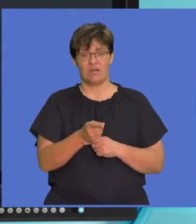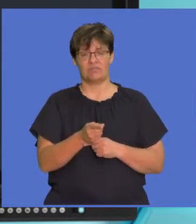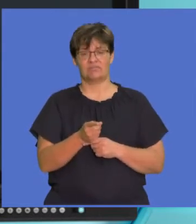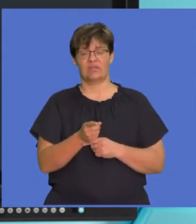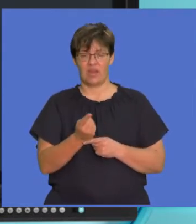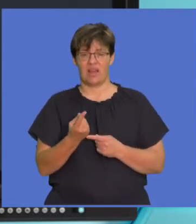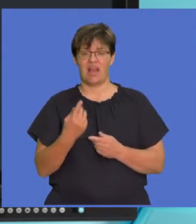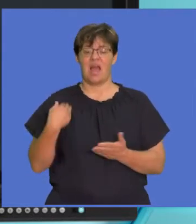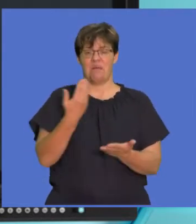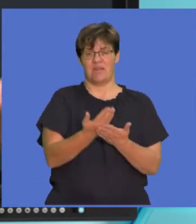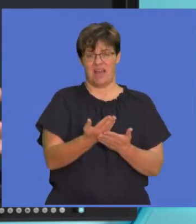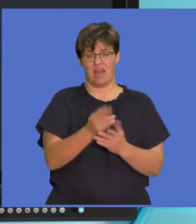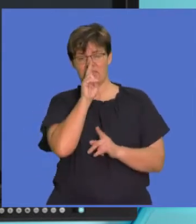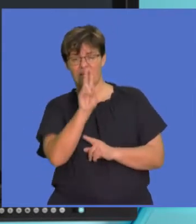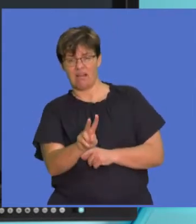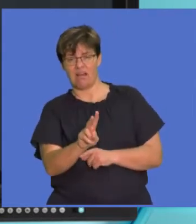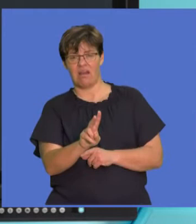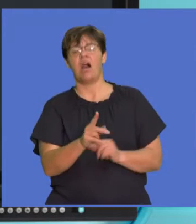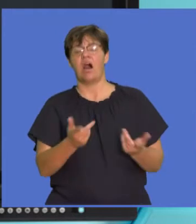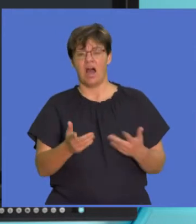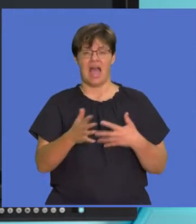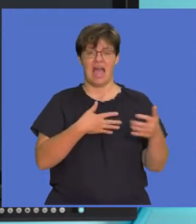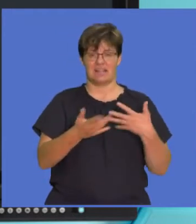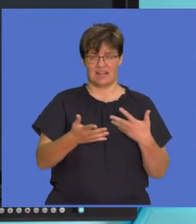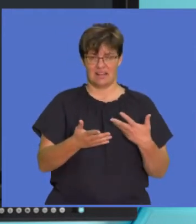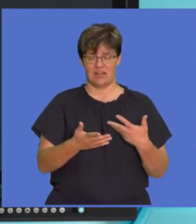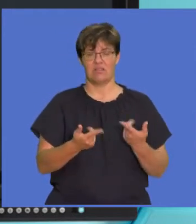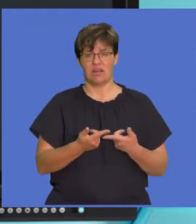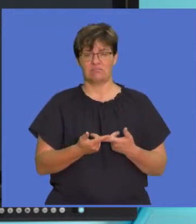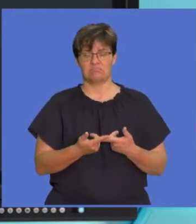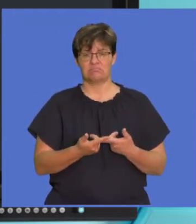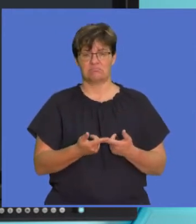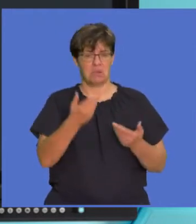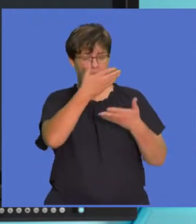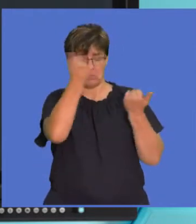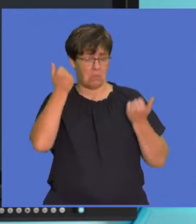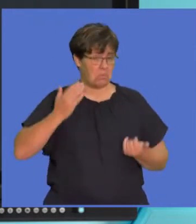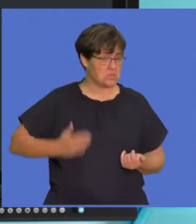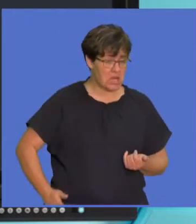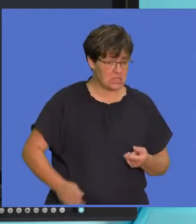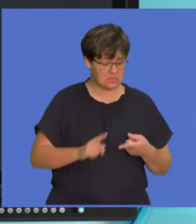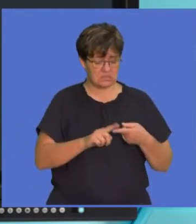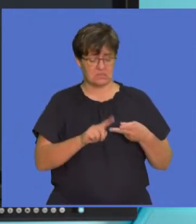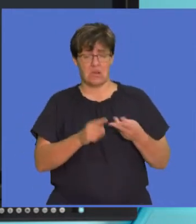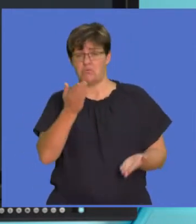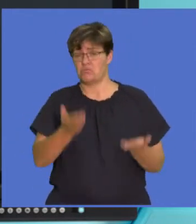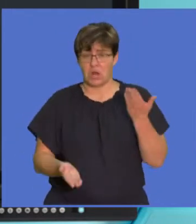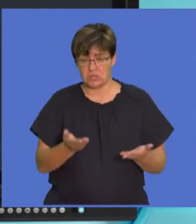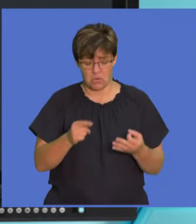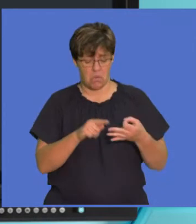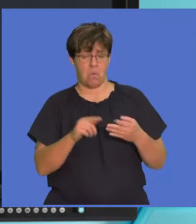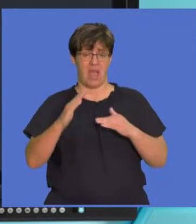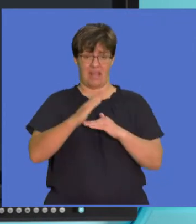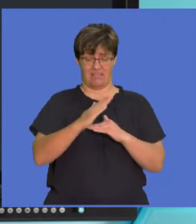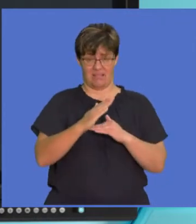it later on and see how do we then find maybe an unknown side, a ratio, or an